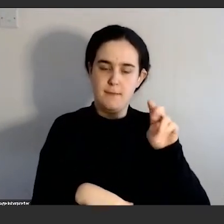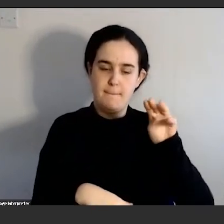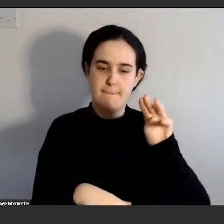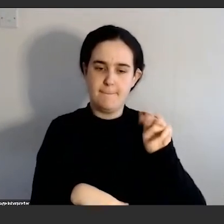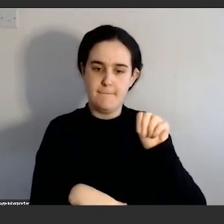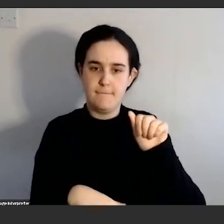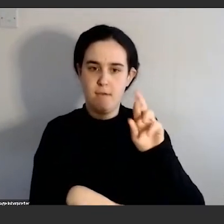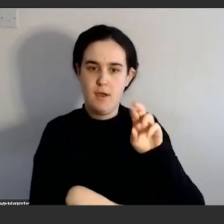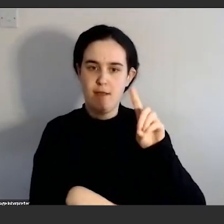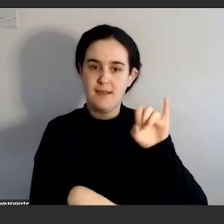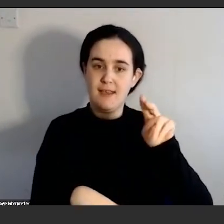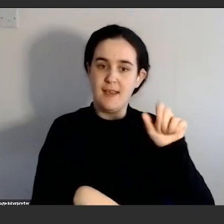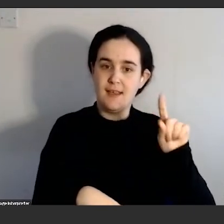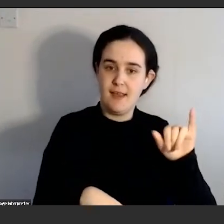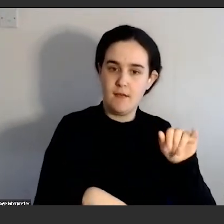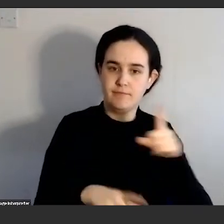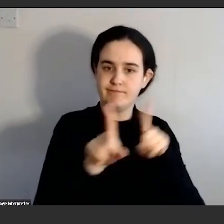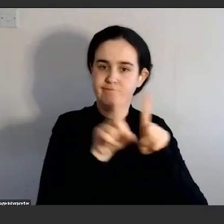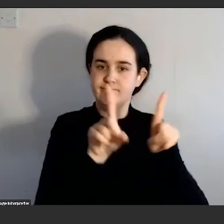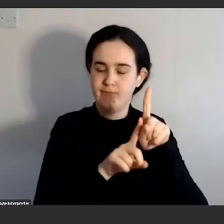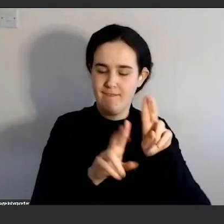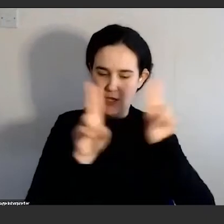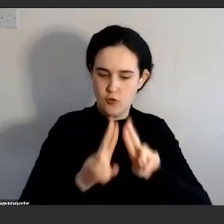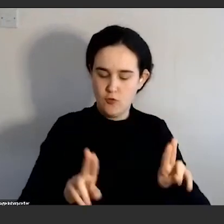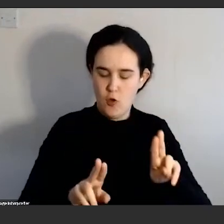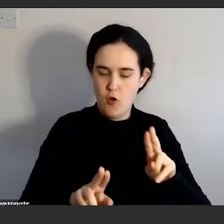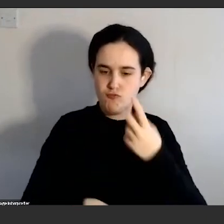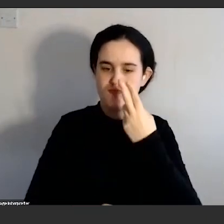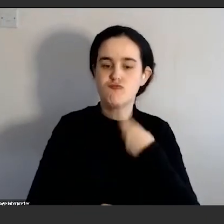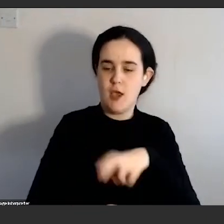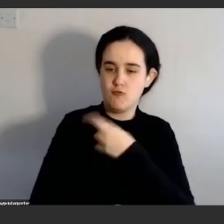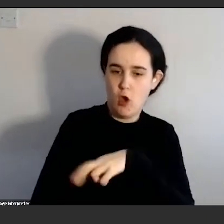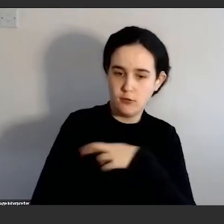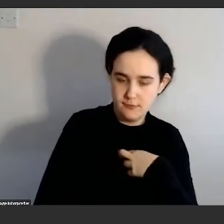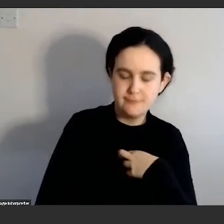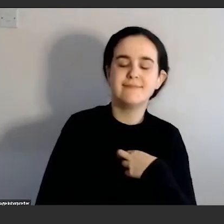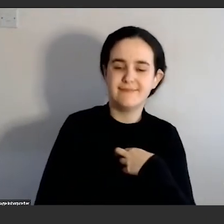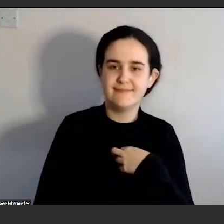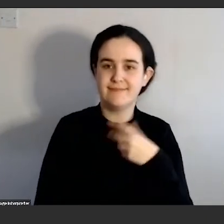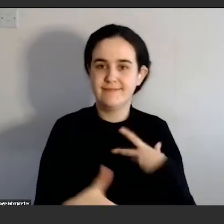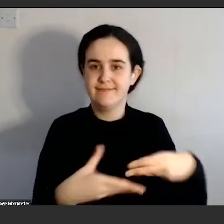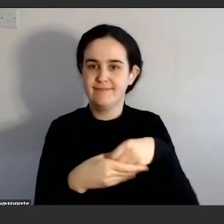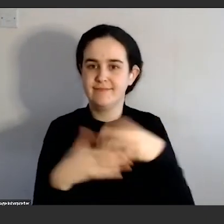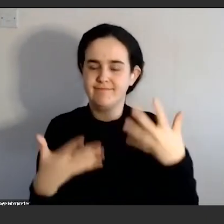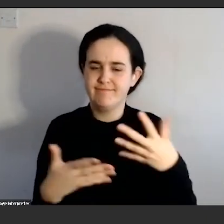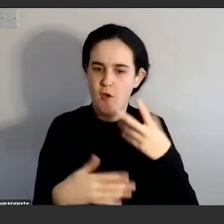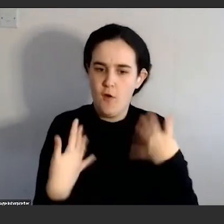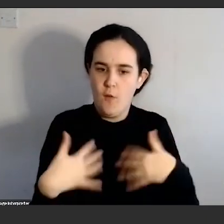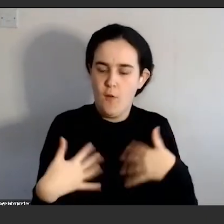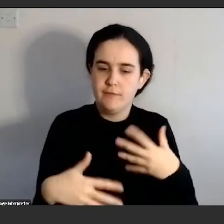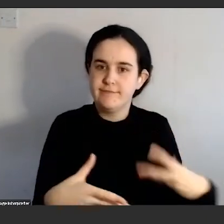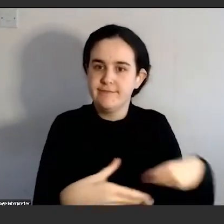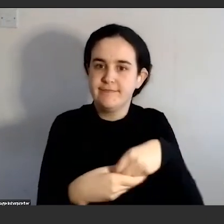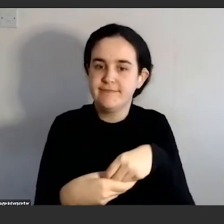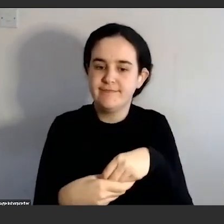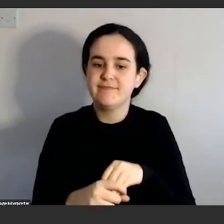Alliance for having the ICRC in this important event. I'm Robert Mardini. I'm the Director General of the International